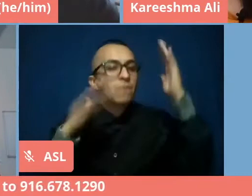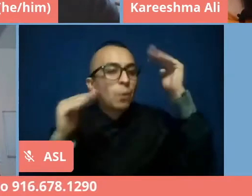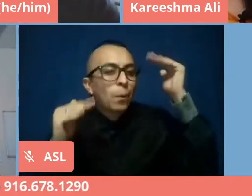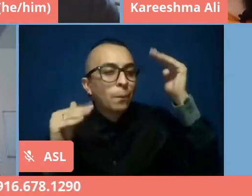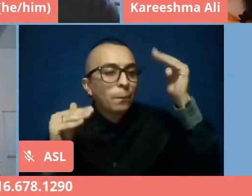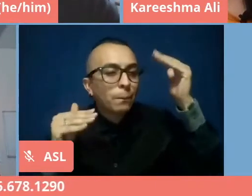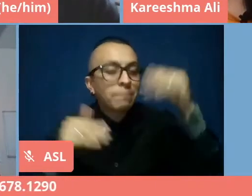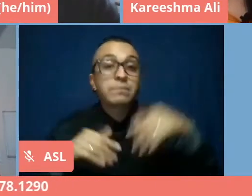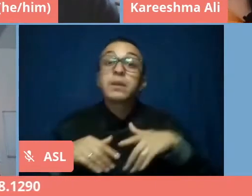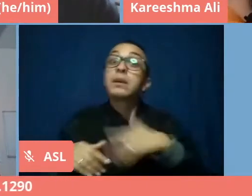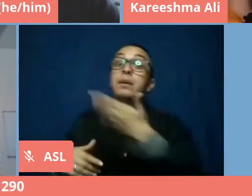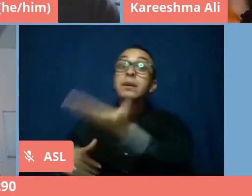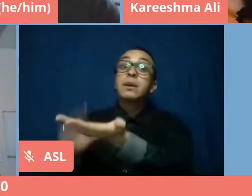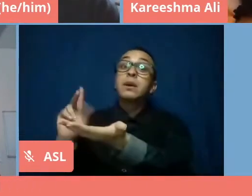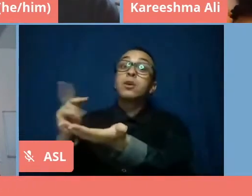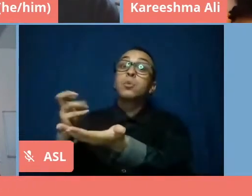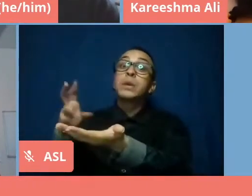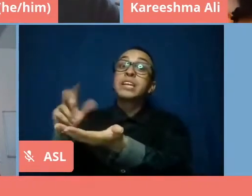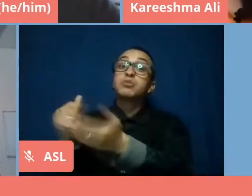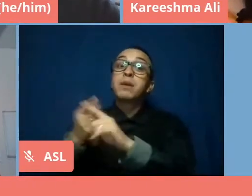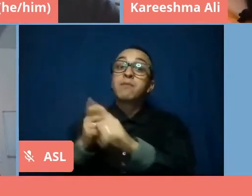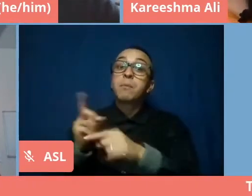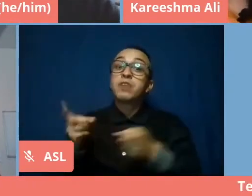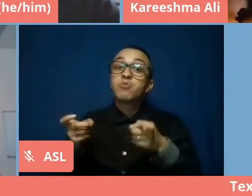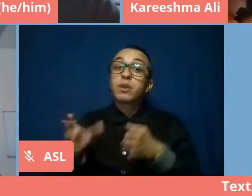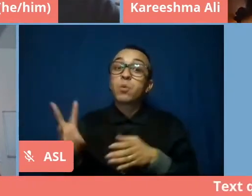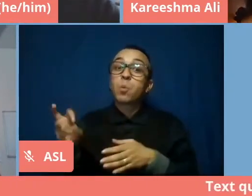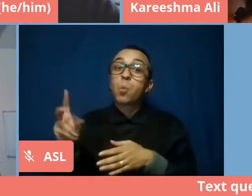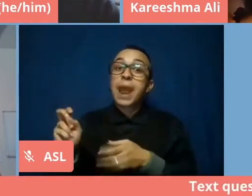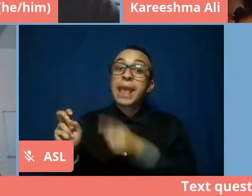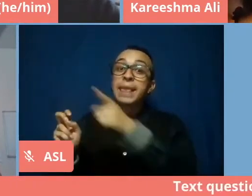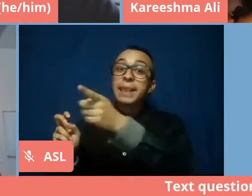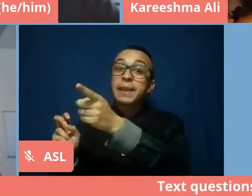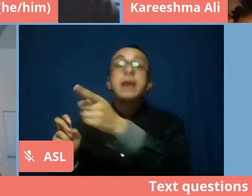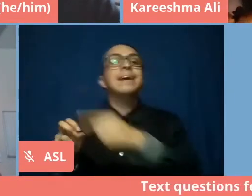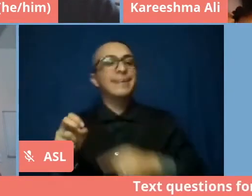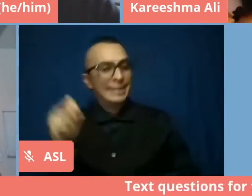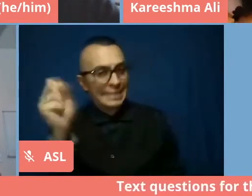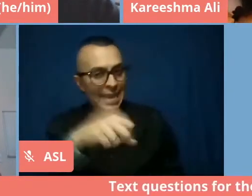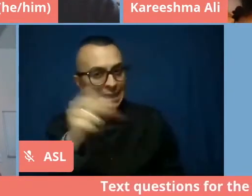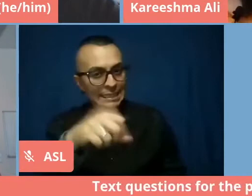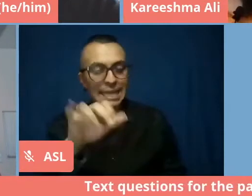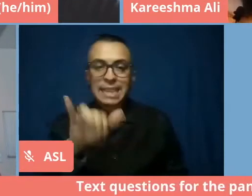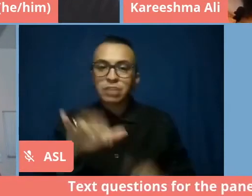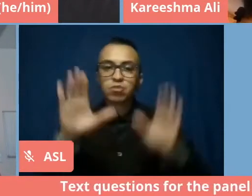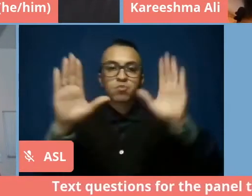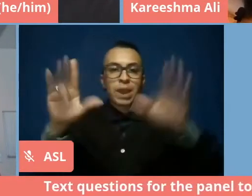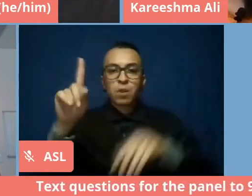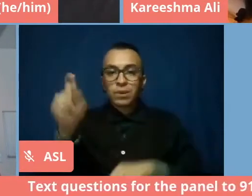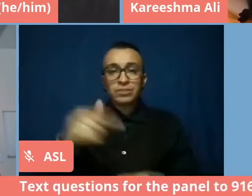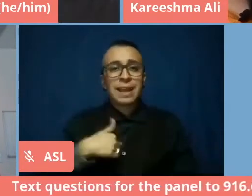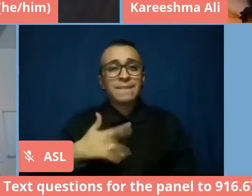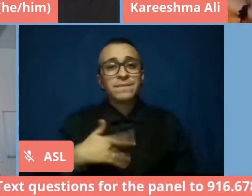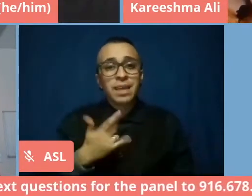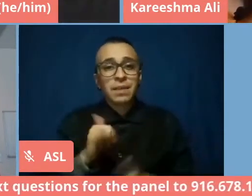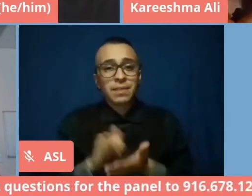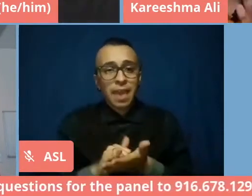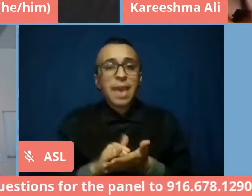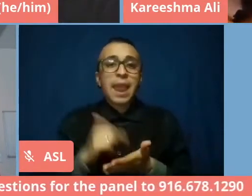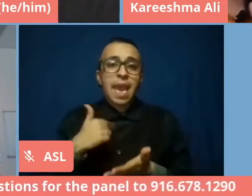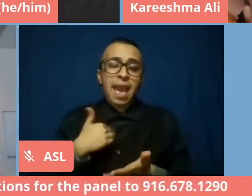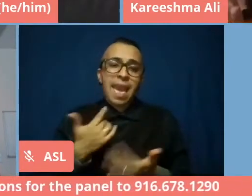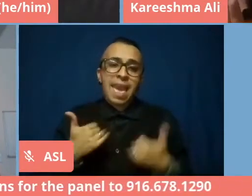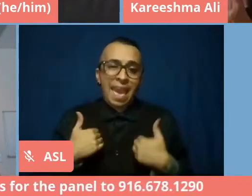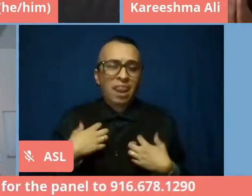How about you, Karishma? Yeah, that's a great question. And I feel like I actually oscillate between two